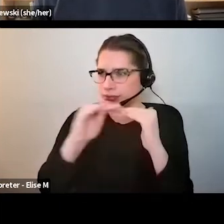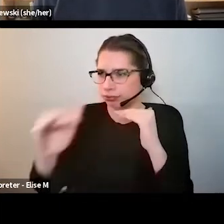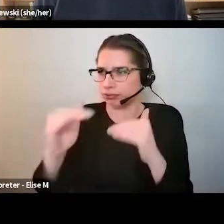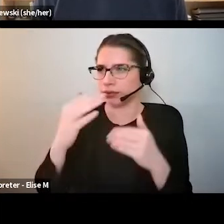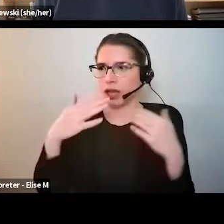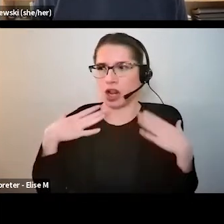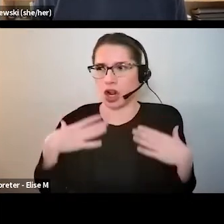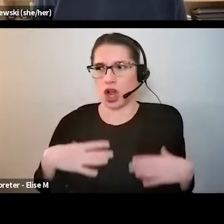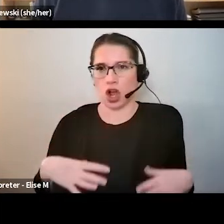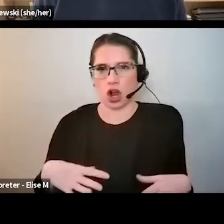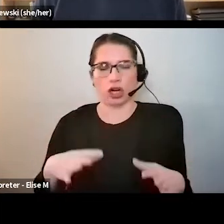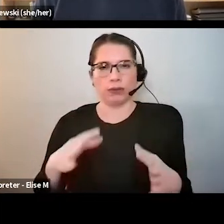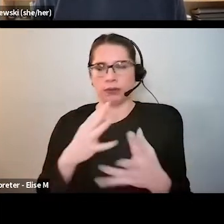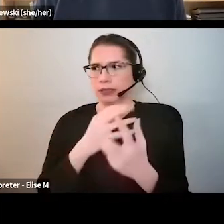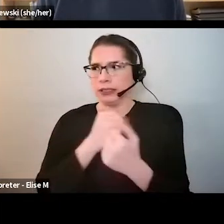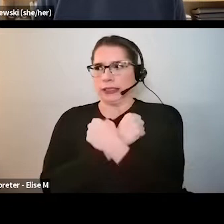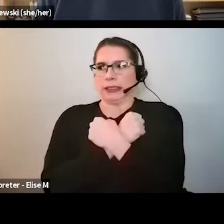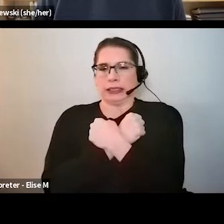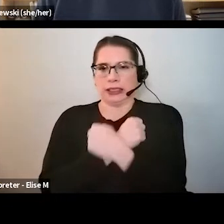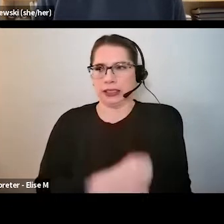with fists clenched.